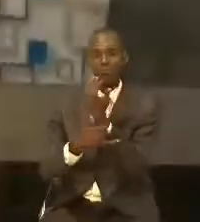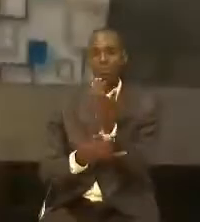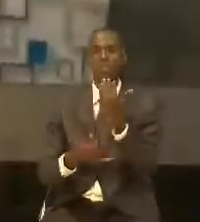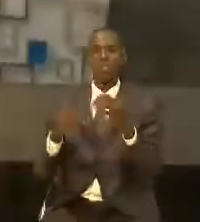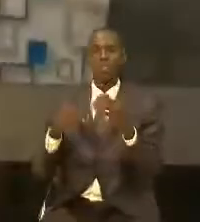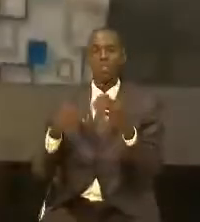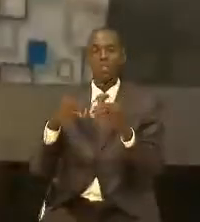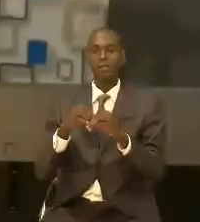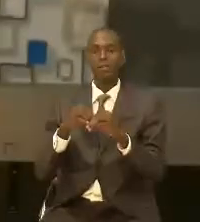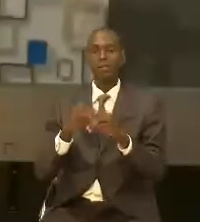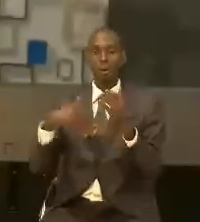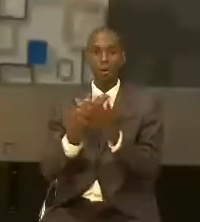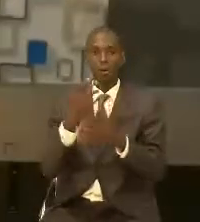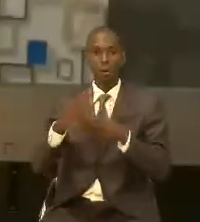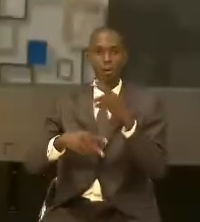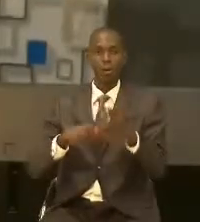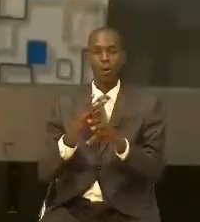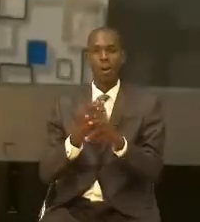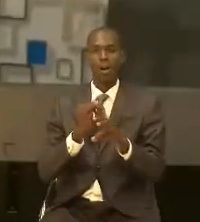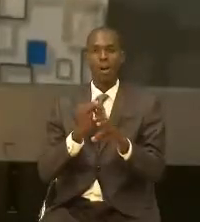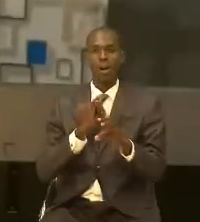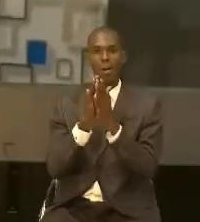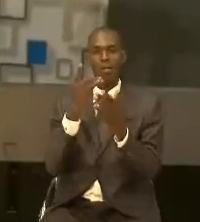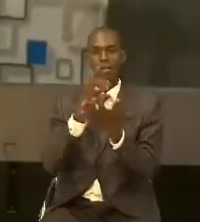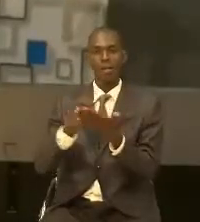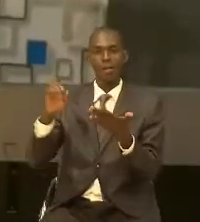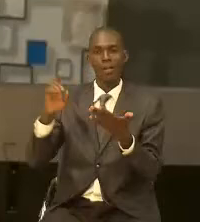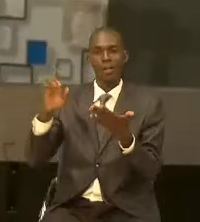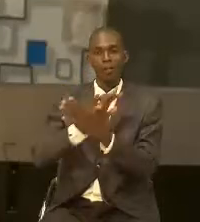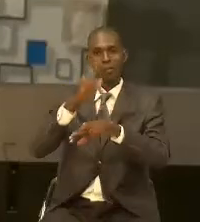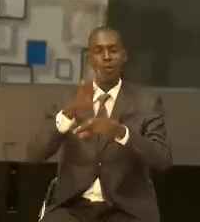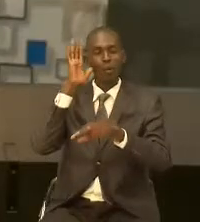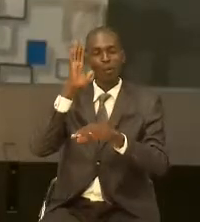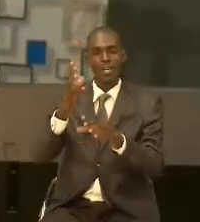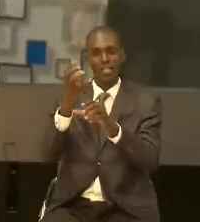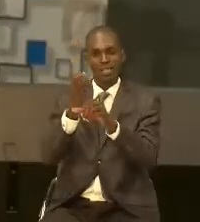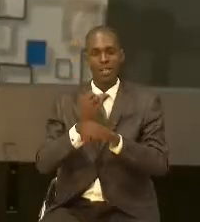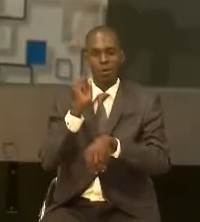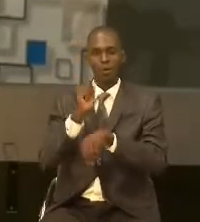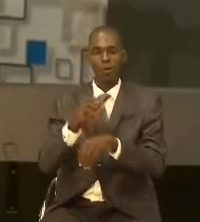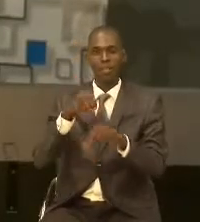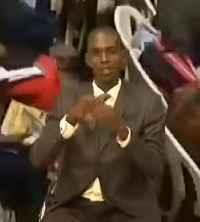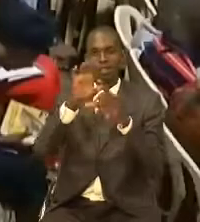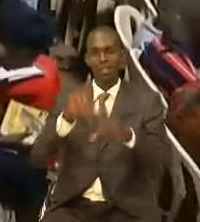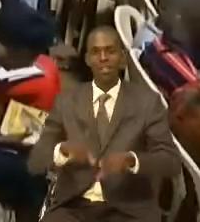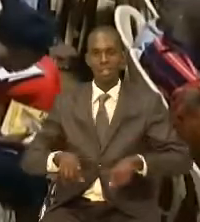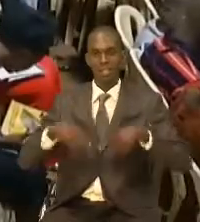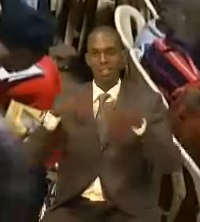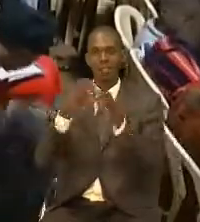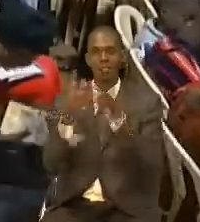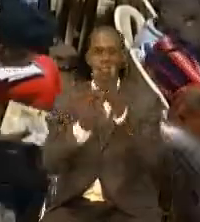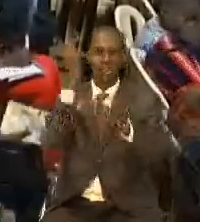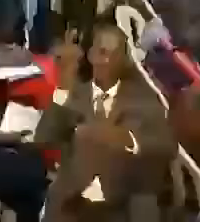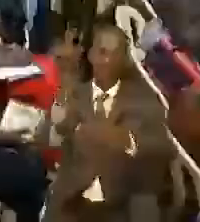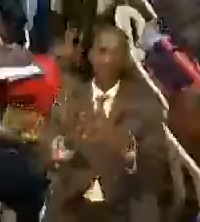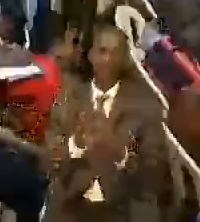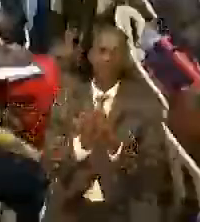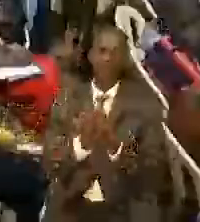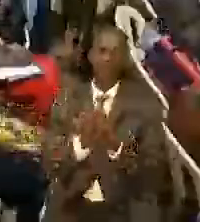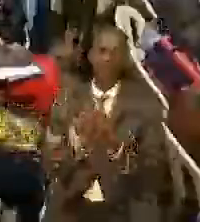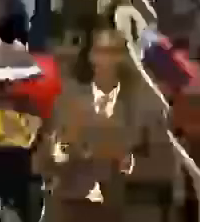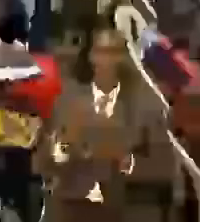pray that the divine torch will take effect in every one of your lives in jesus name